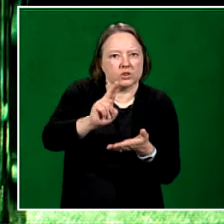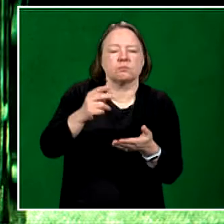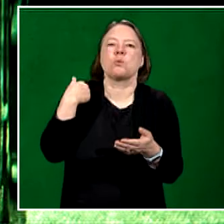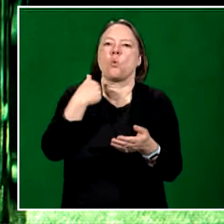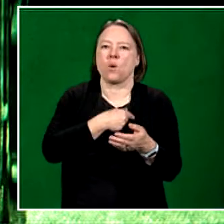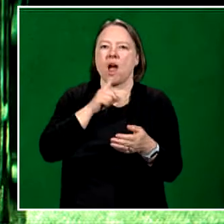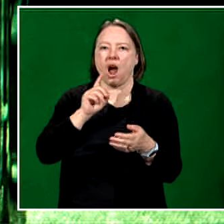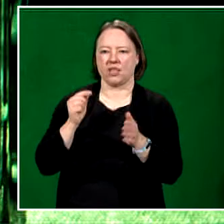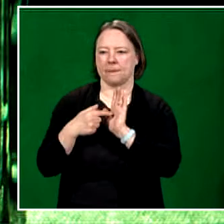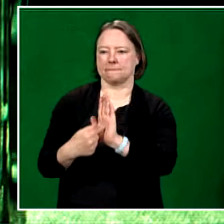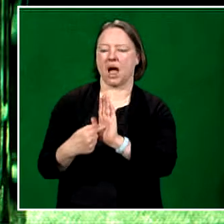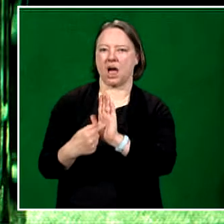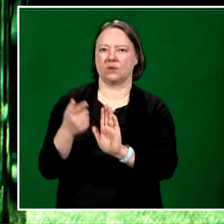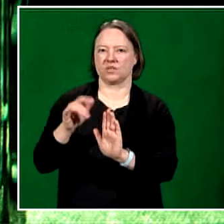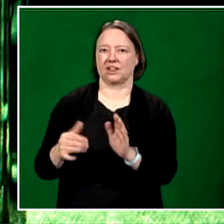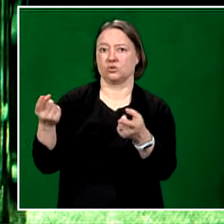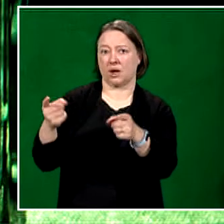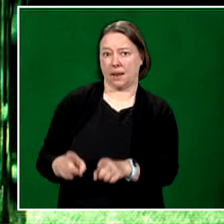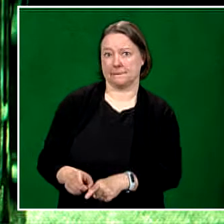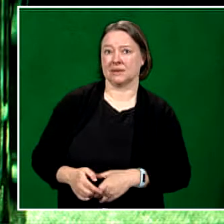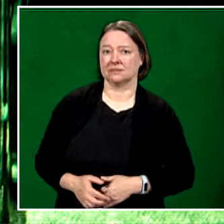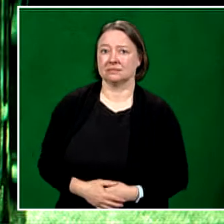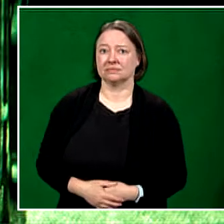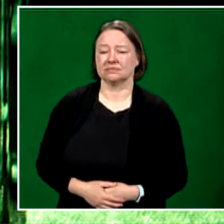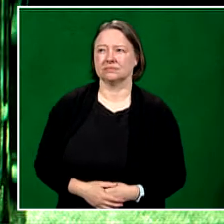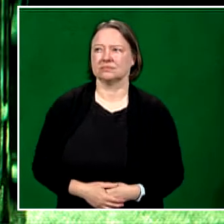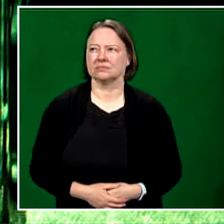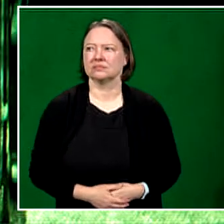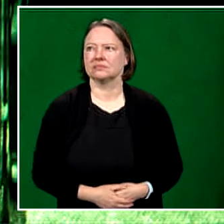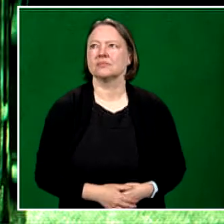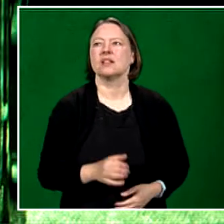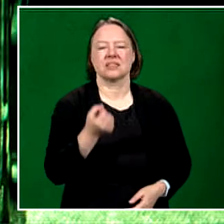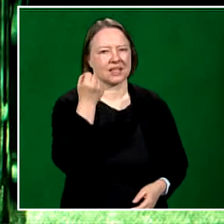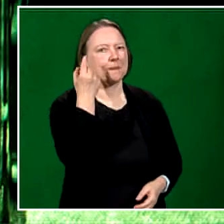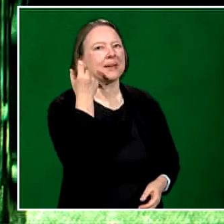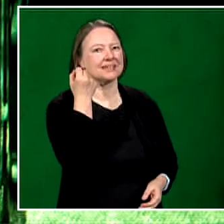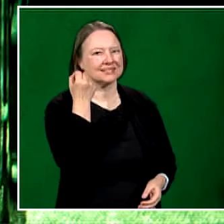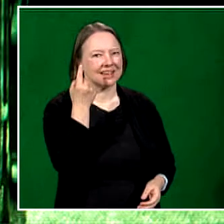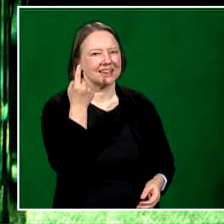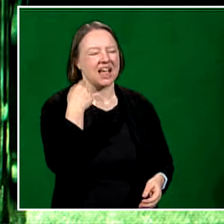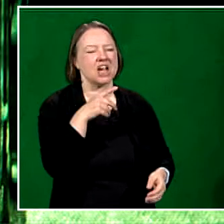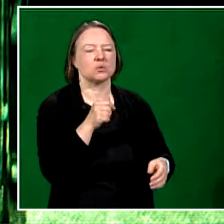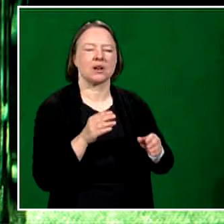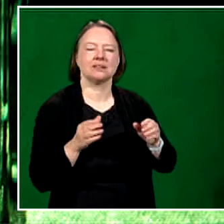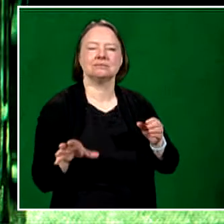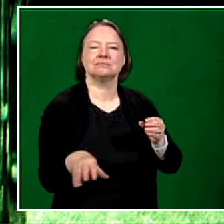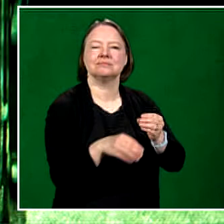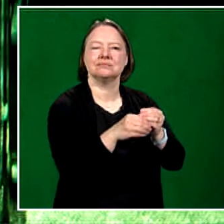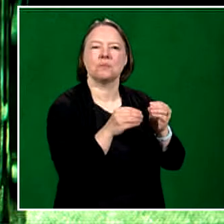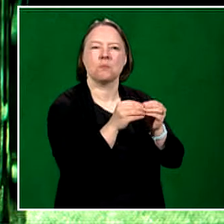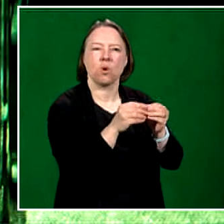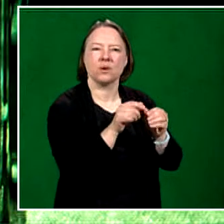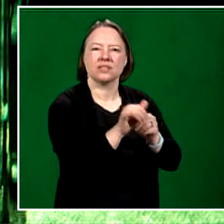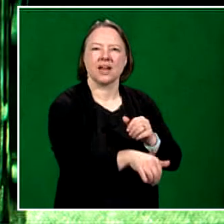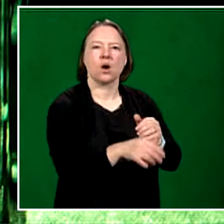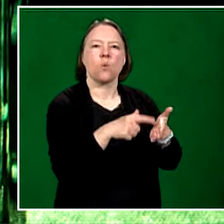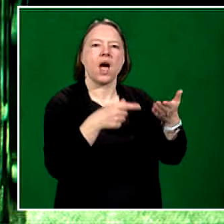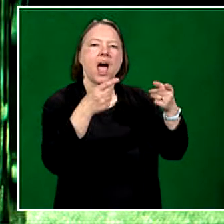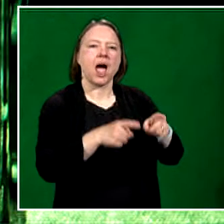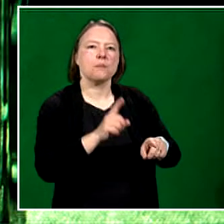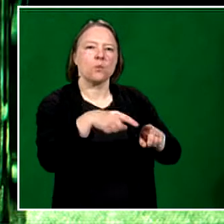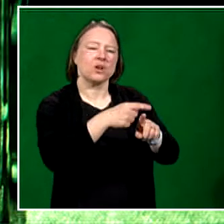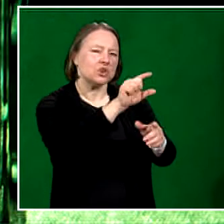are a model for it to happen. That makes sense. Just to push on that a little bit, what happens when you